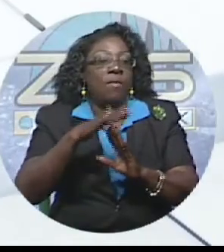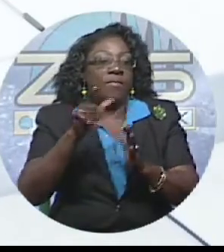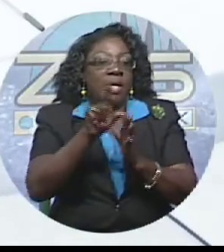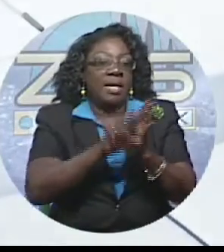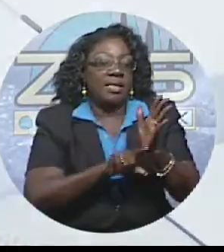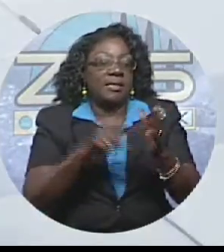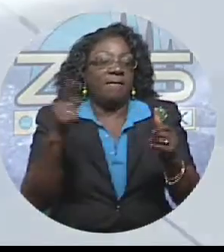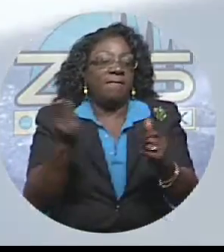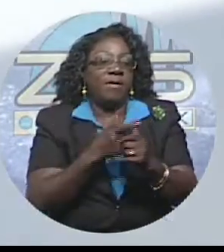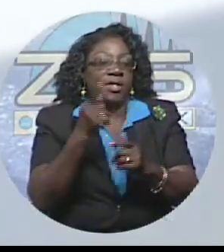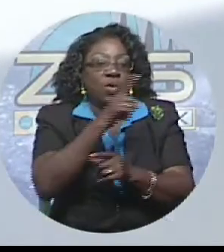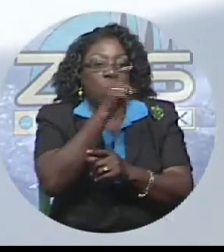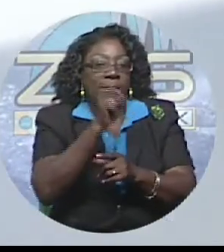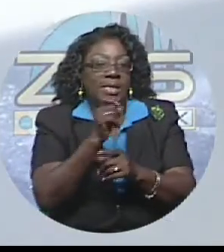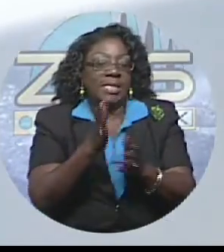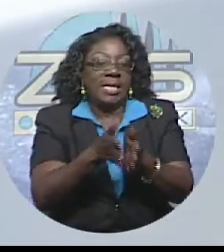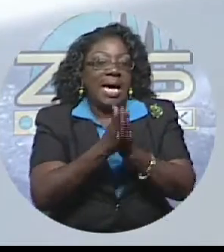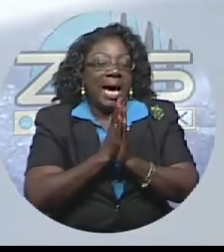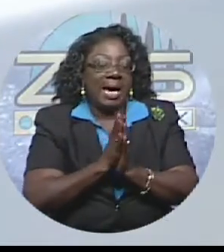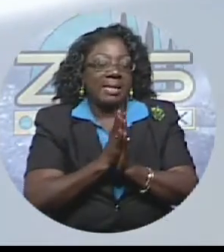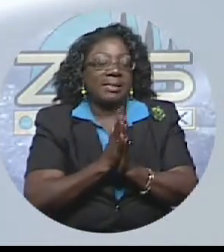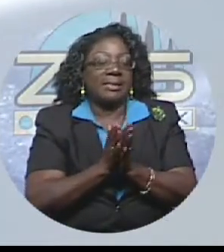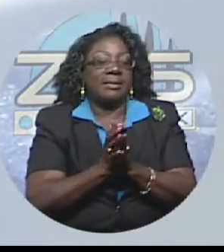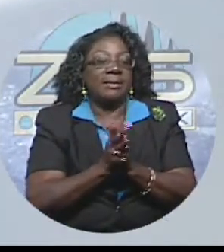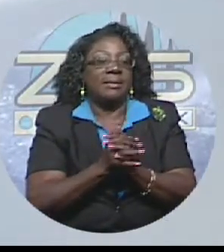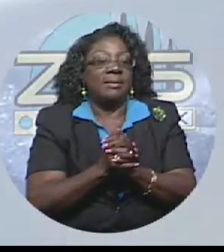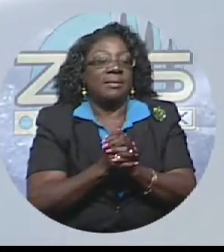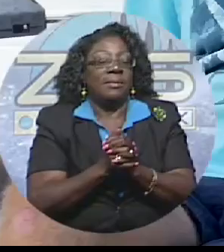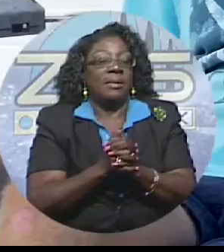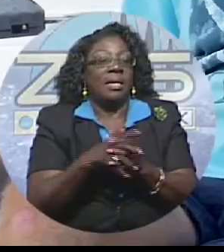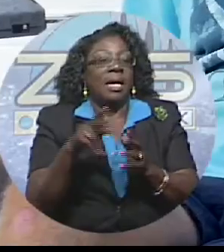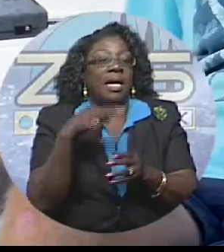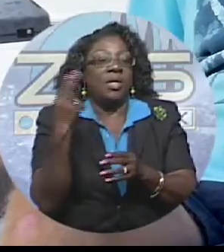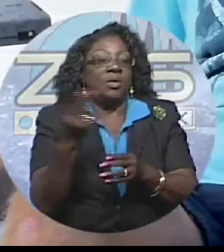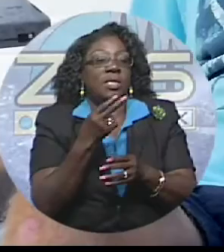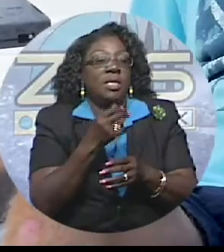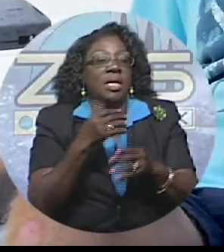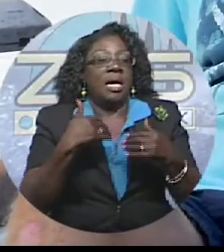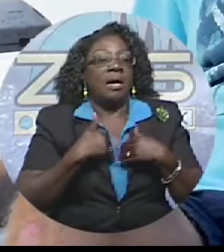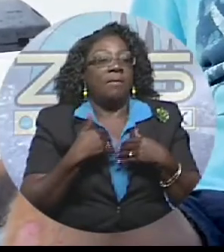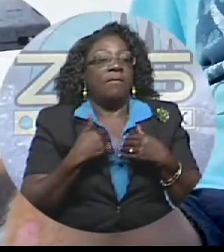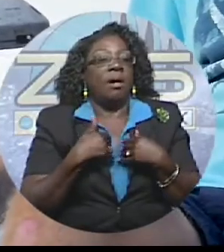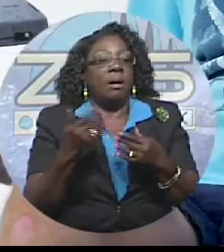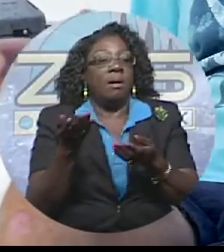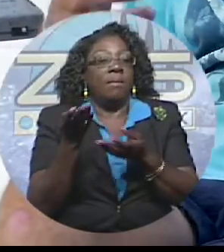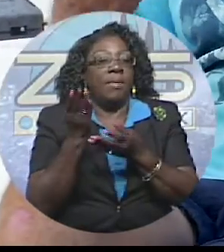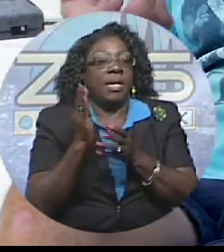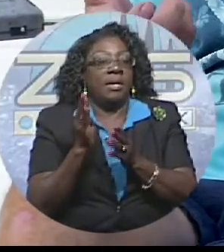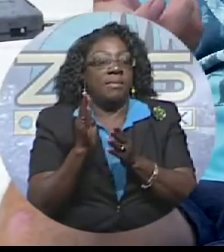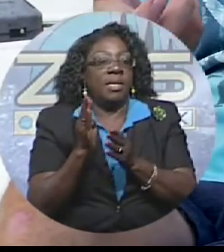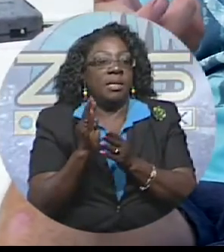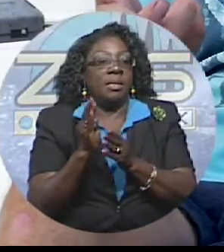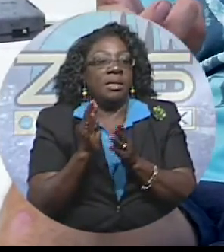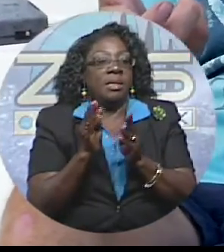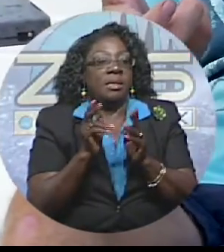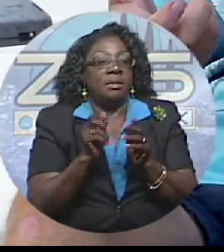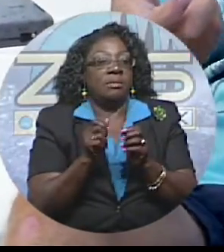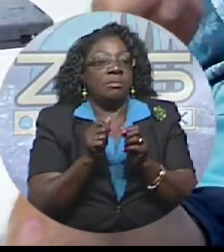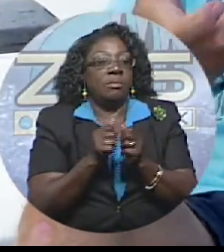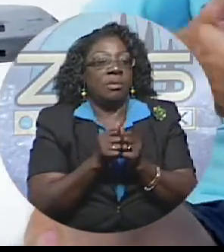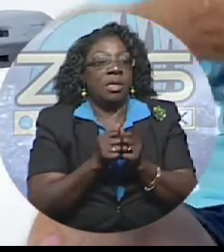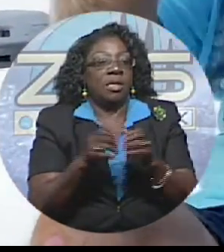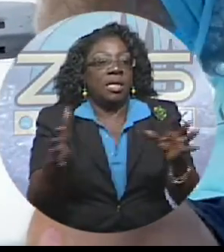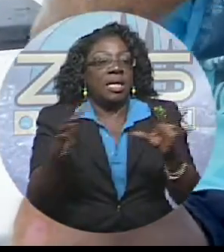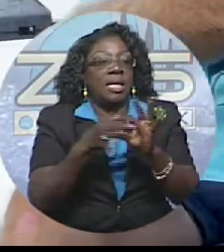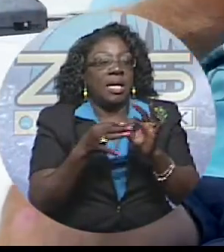here's another part of Lewis Bahamas checklist. I usually have a Bahamian cell phone. And I connect with the on